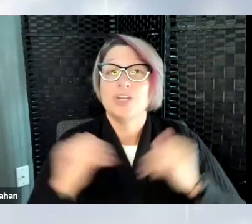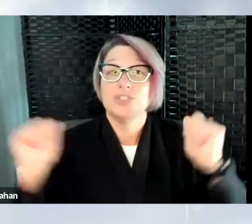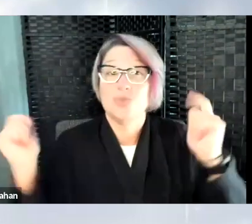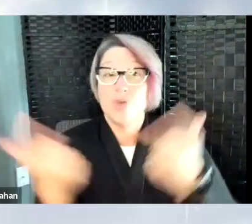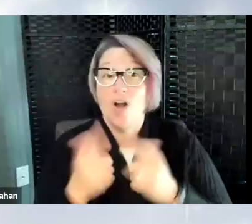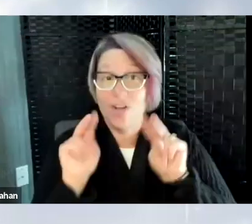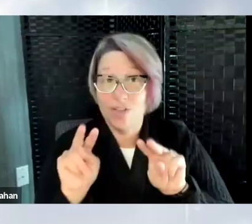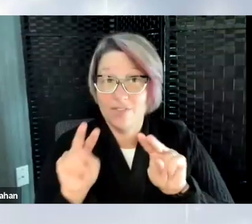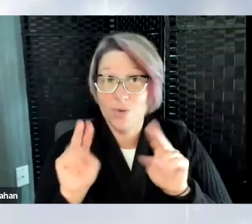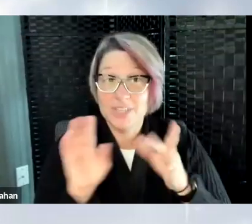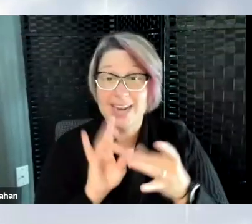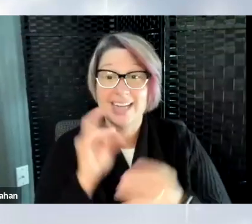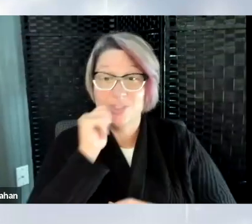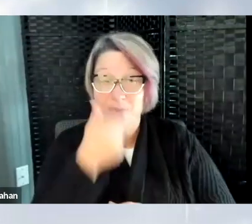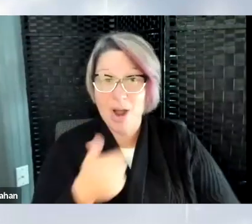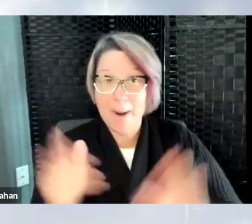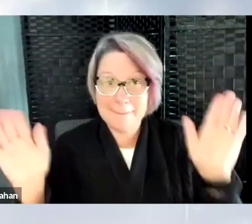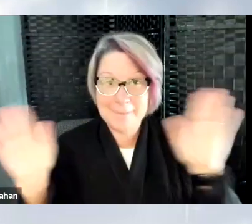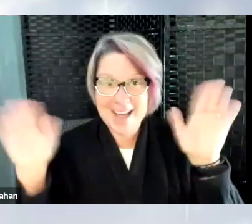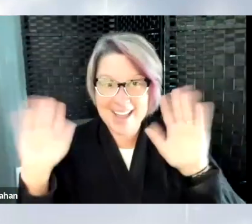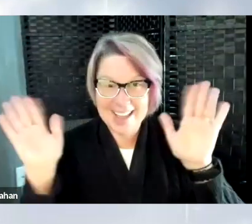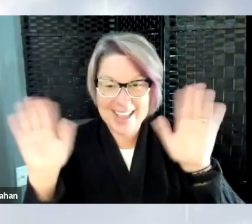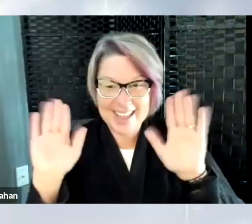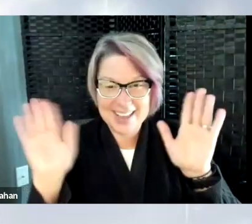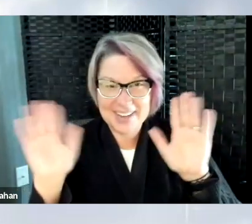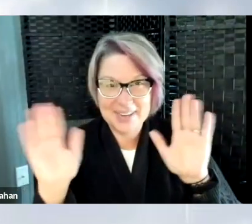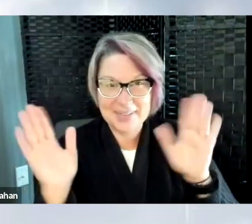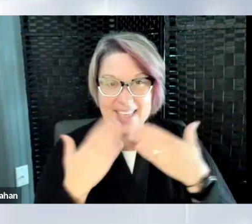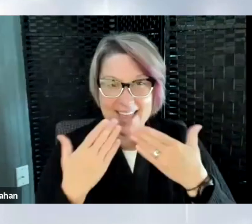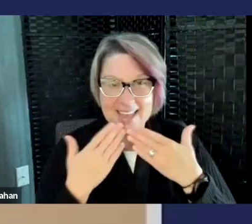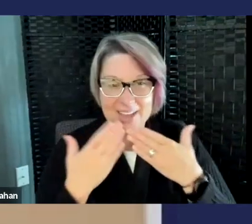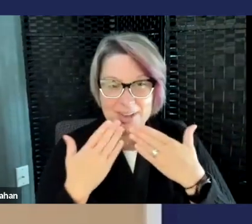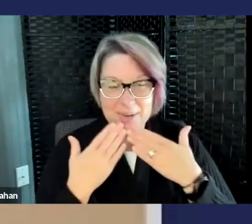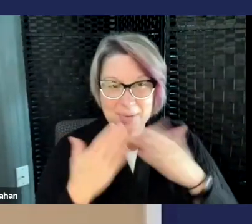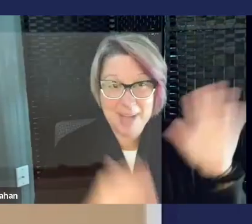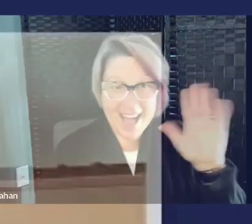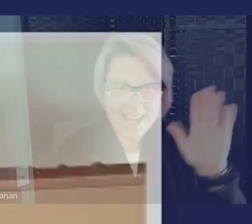to connecting with you tomorrow. Bye, everyone. Thank you. Bye, guys.